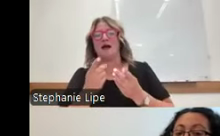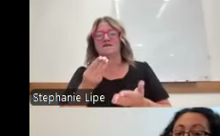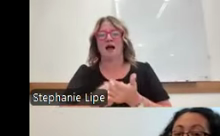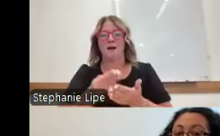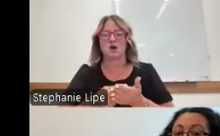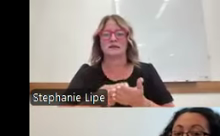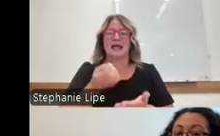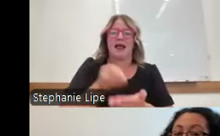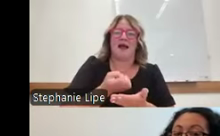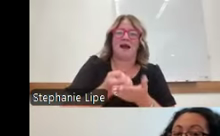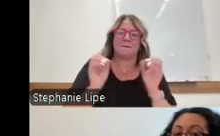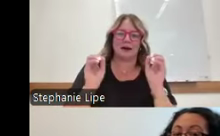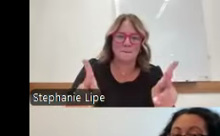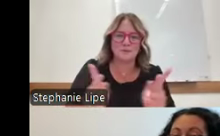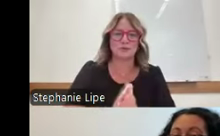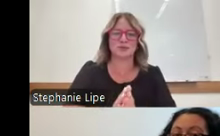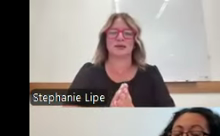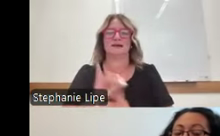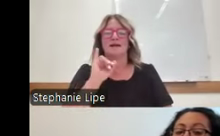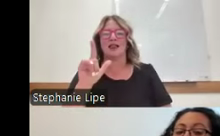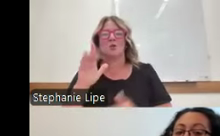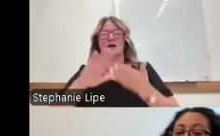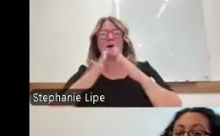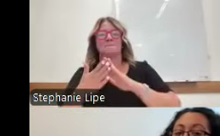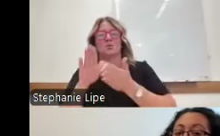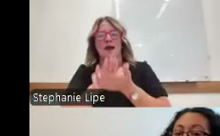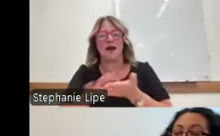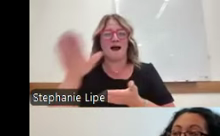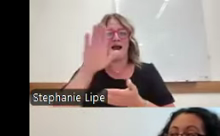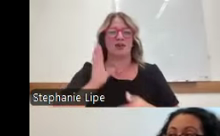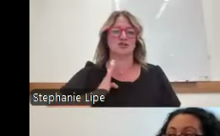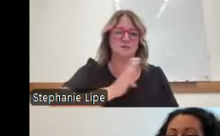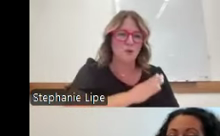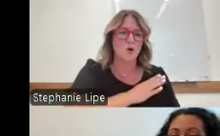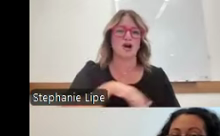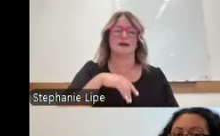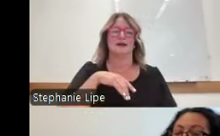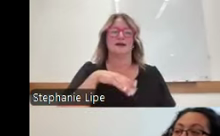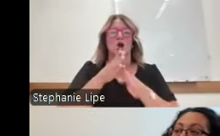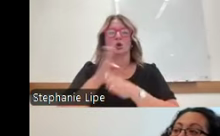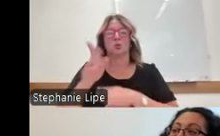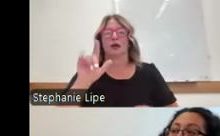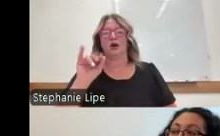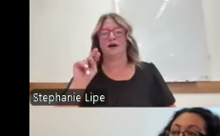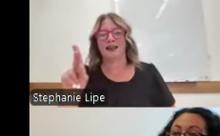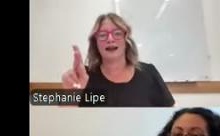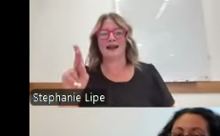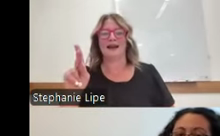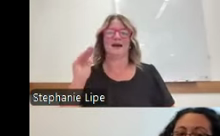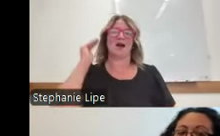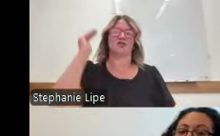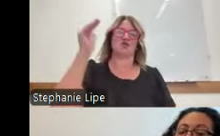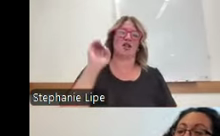Department of Commerce and Economic Opportunity, the Illinois Community College Board, Career